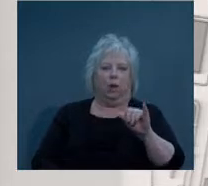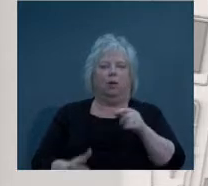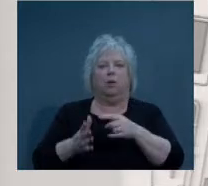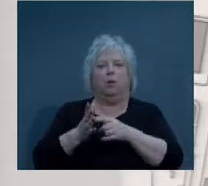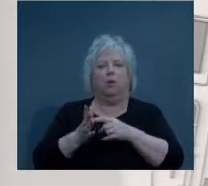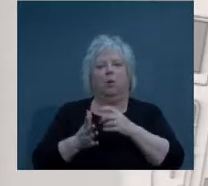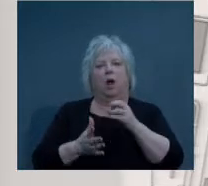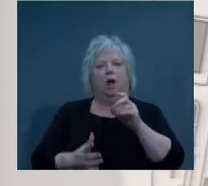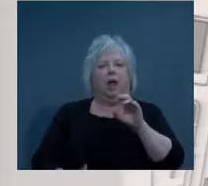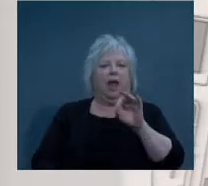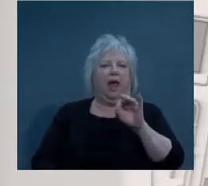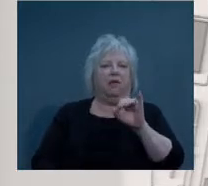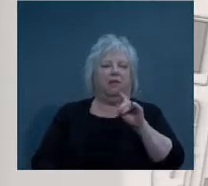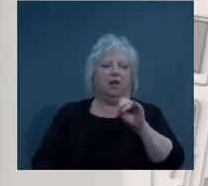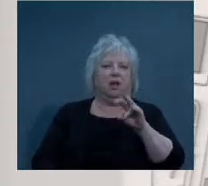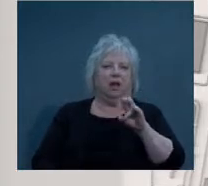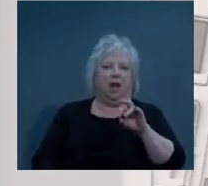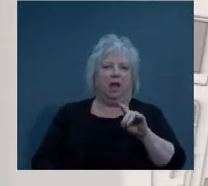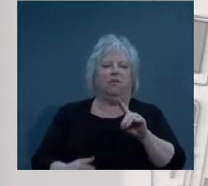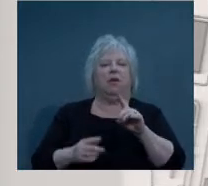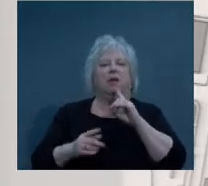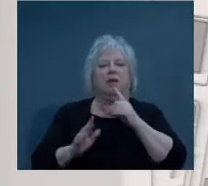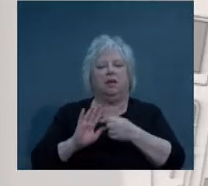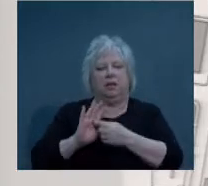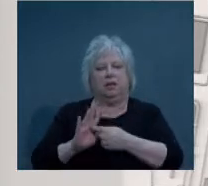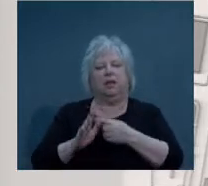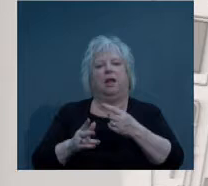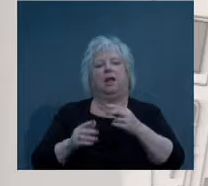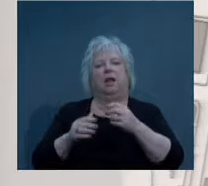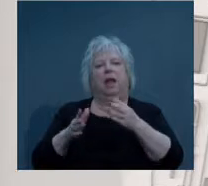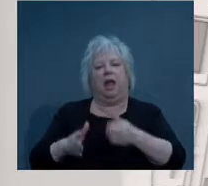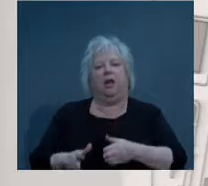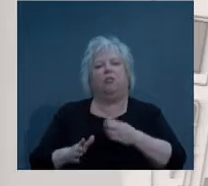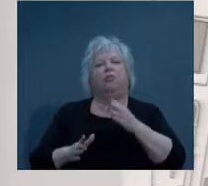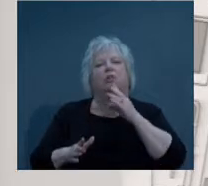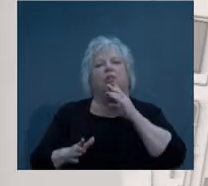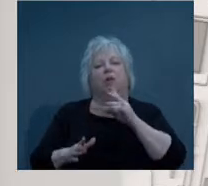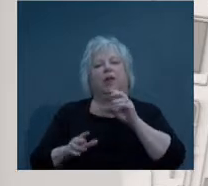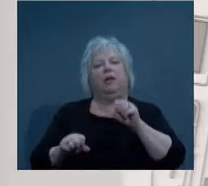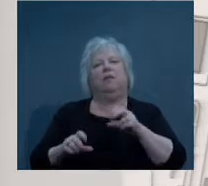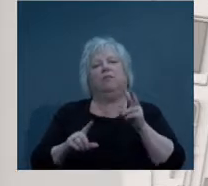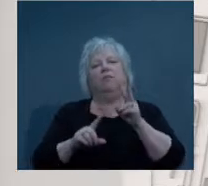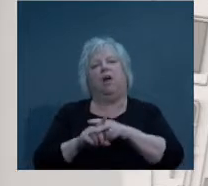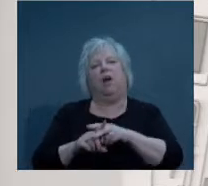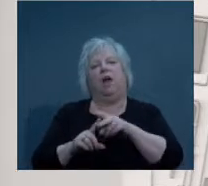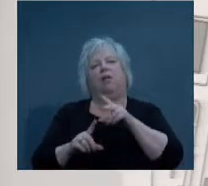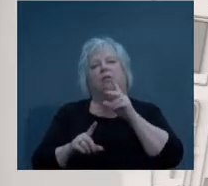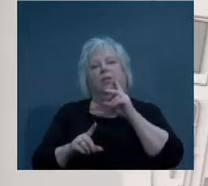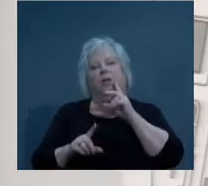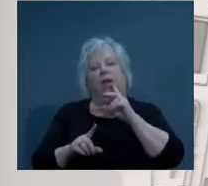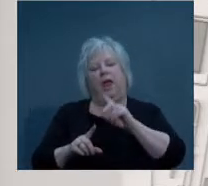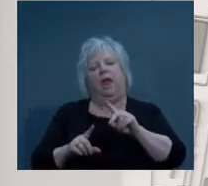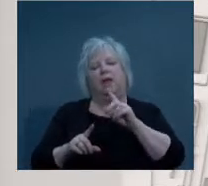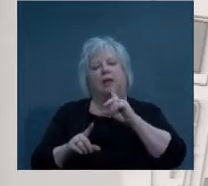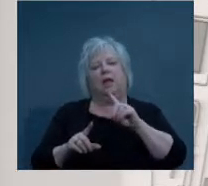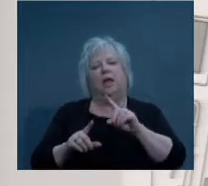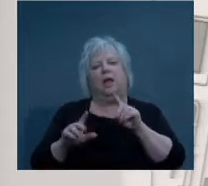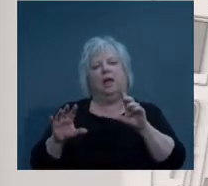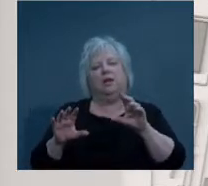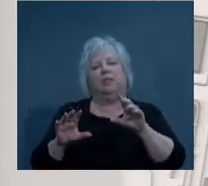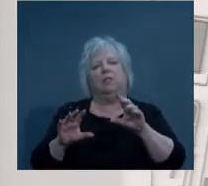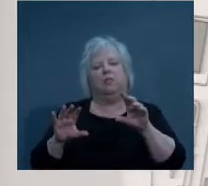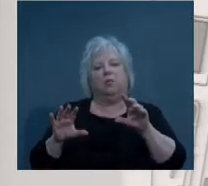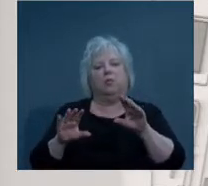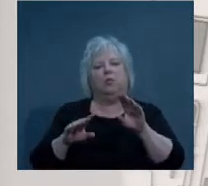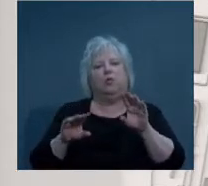affidavit signed by the property owner designating an agent authorized to file a zoning application and to act on behalf of the owner in the matter